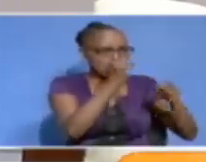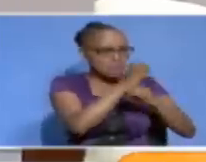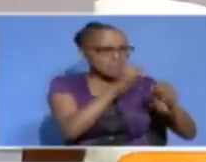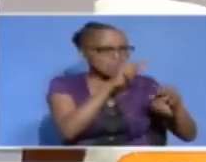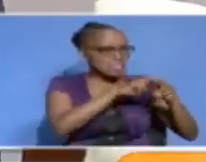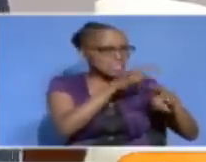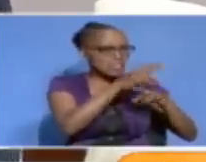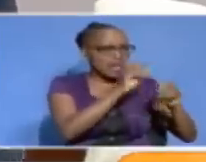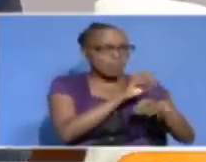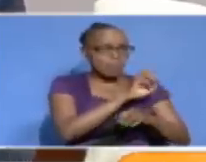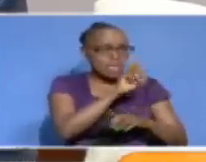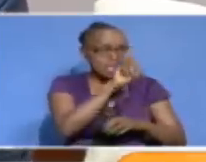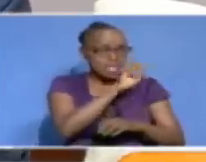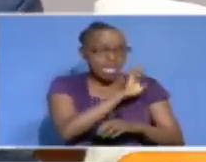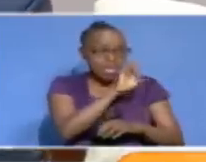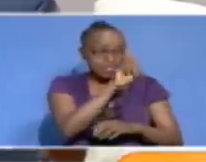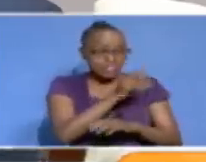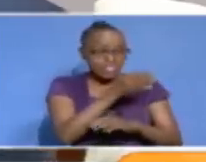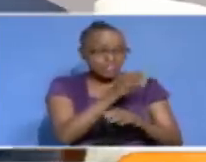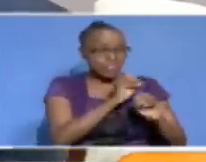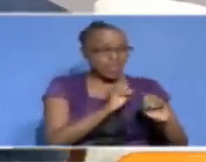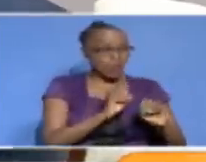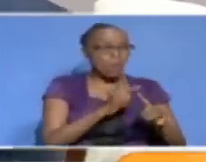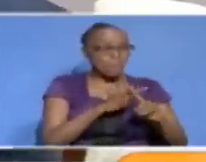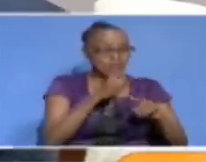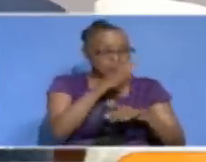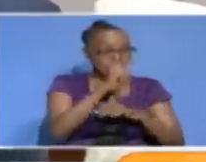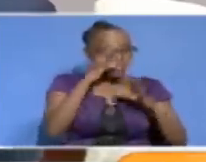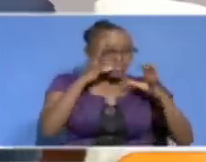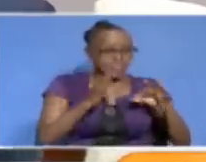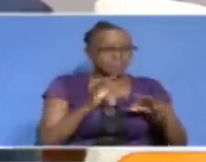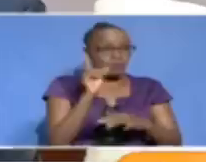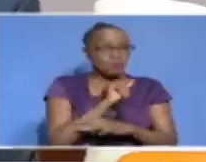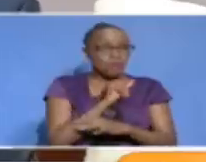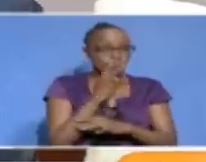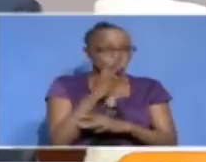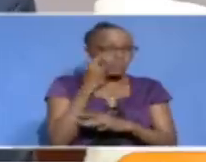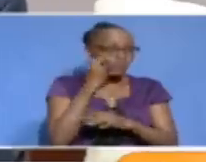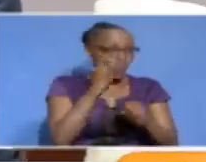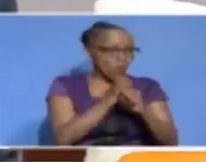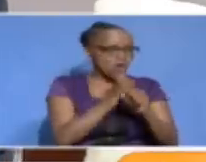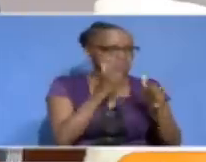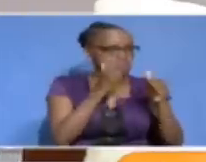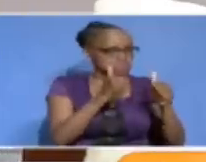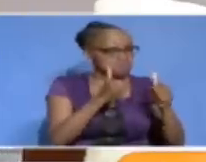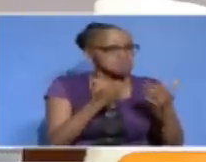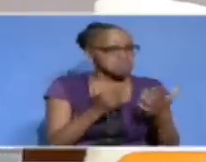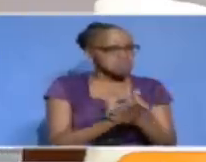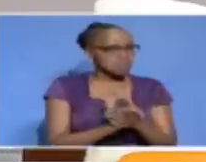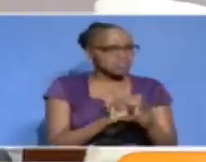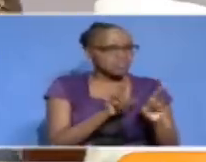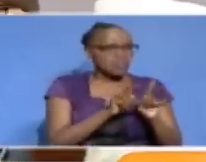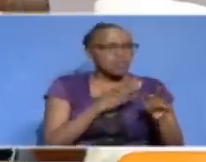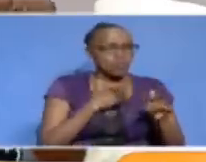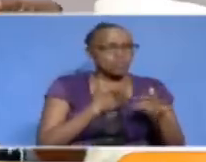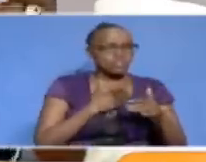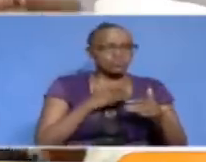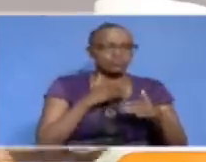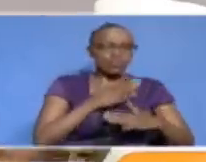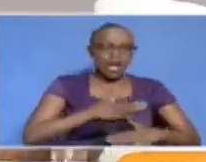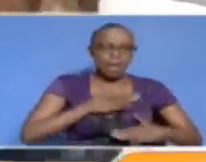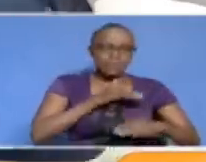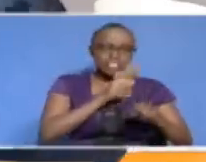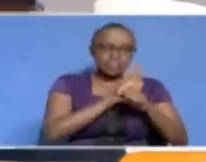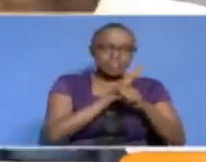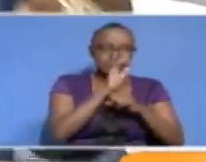I do not sit in the executive. But Uhuru has made the correct decision. We've seen Matiang'i is a performer. How has he been working? Yeah. And I want to compliment him in a very big